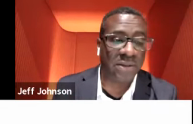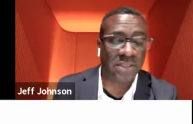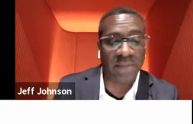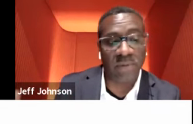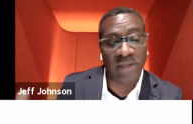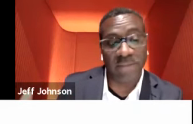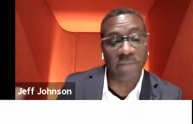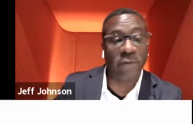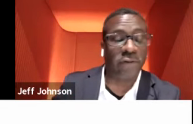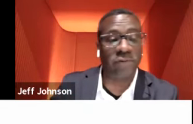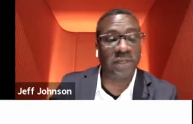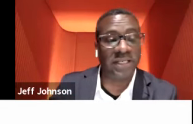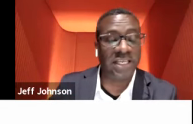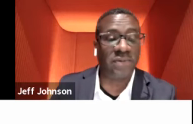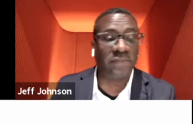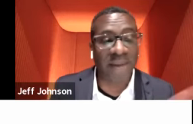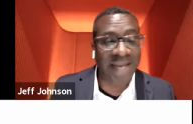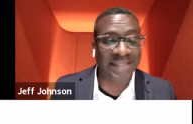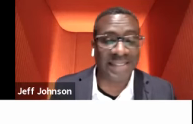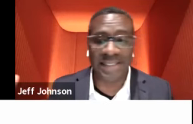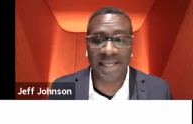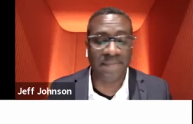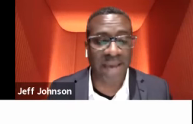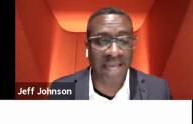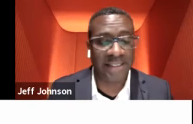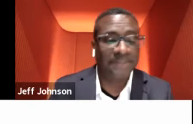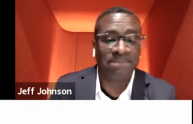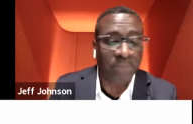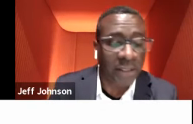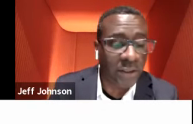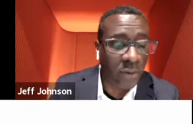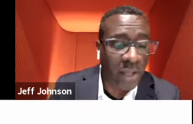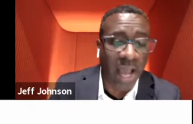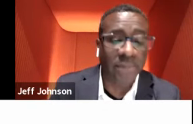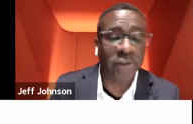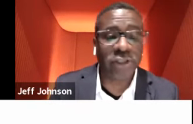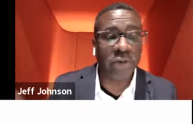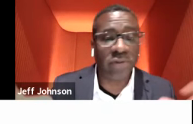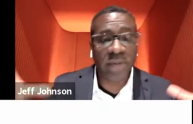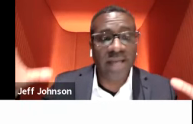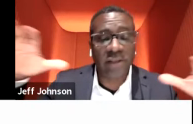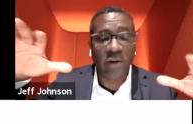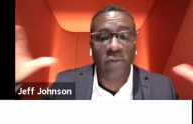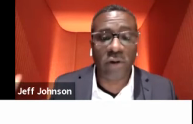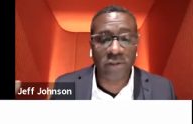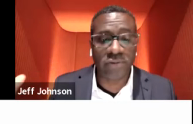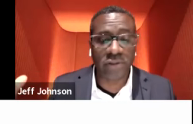business models and moving it further through the continuum from idea to impact. So I'm going to share with you kind of the overall